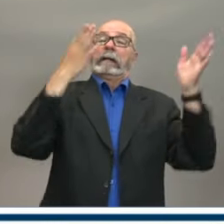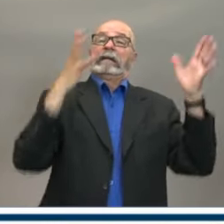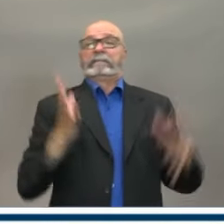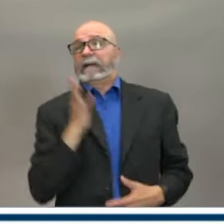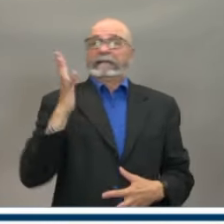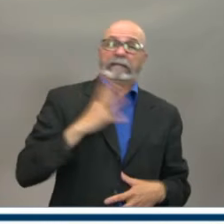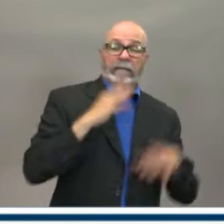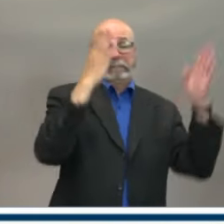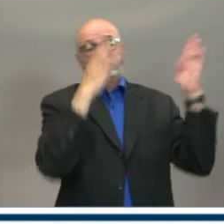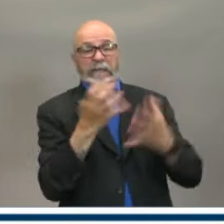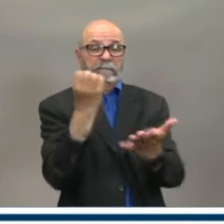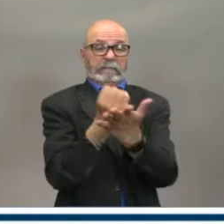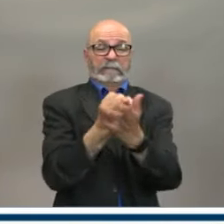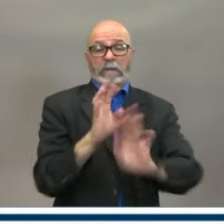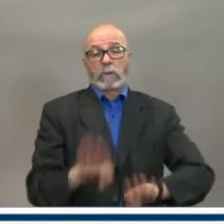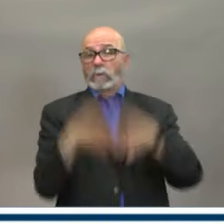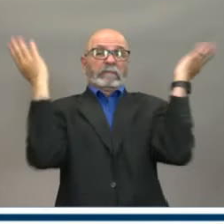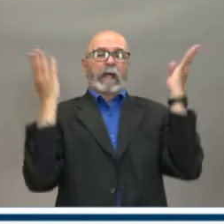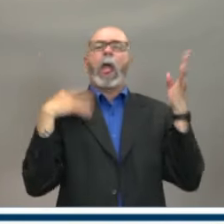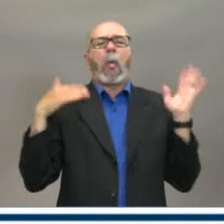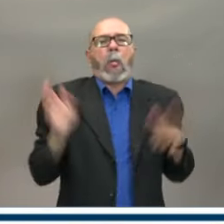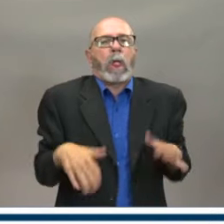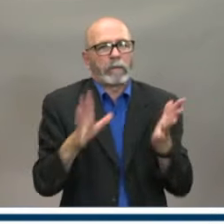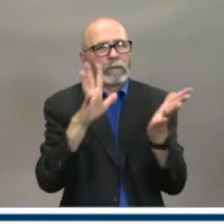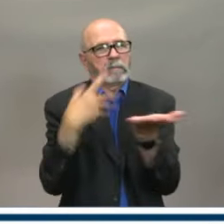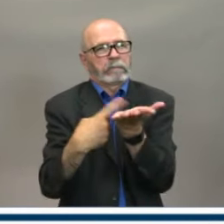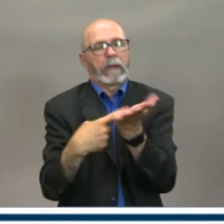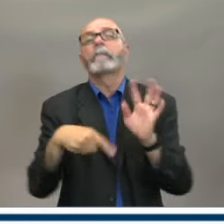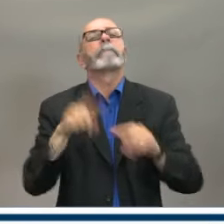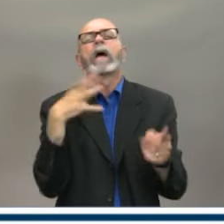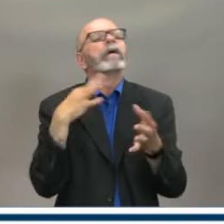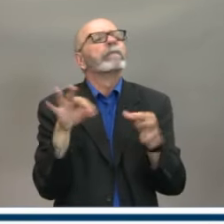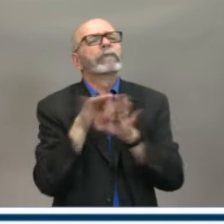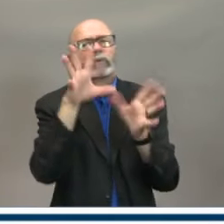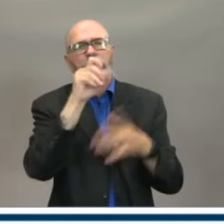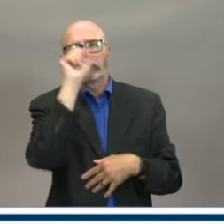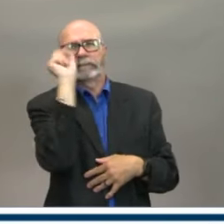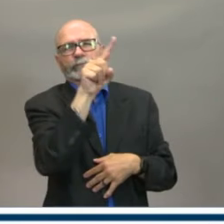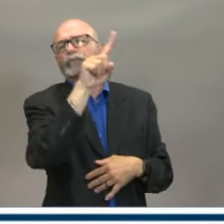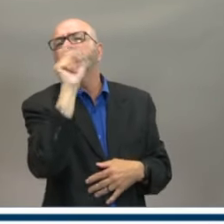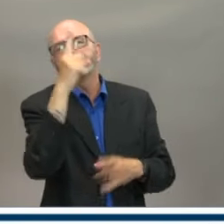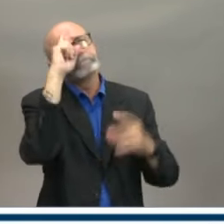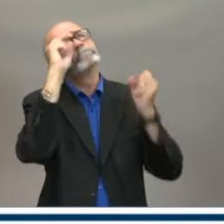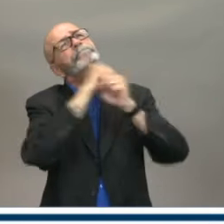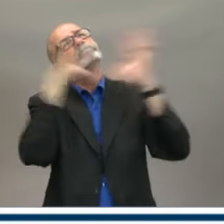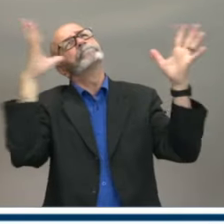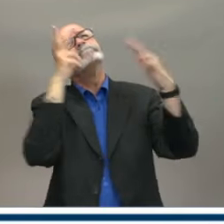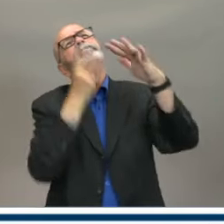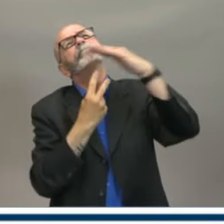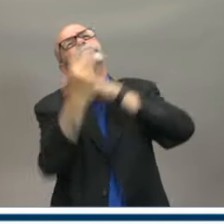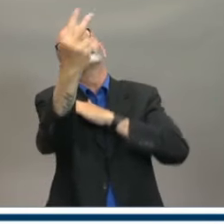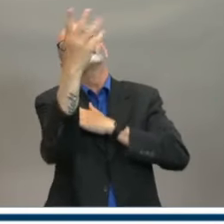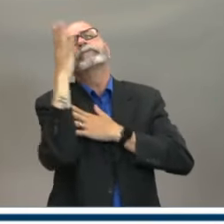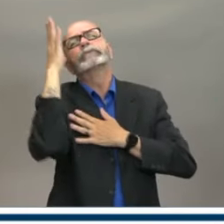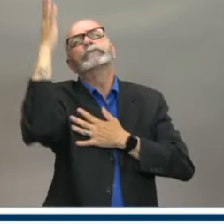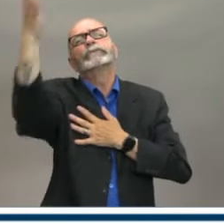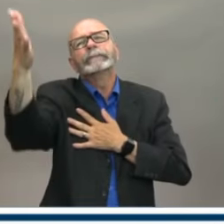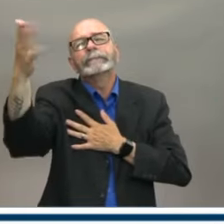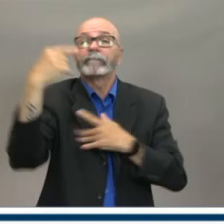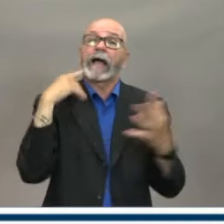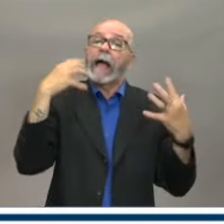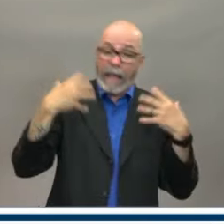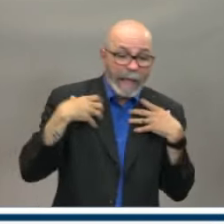first phase of the projected reopening, you did mention that restarting non-urgent health care services is in that